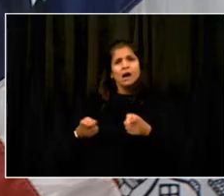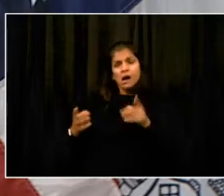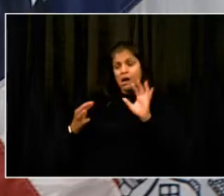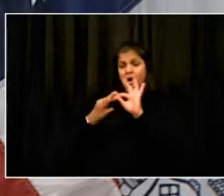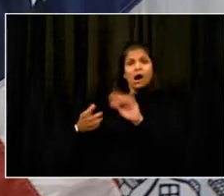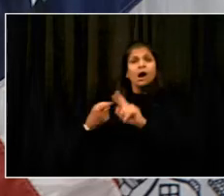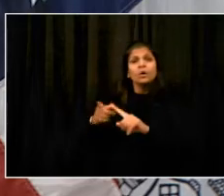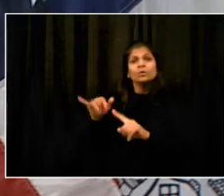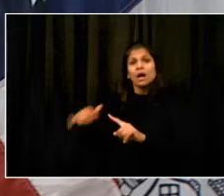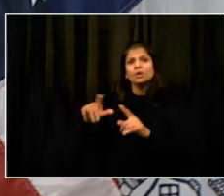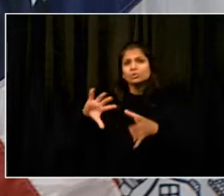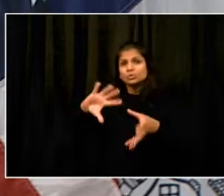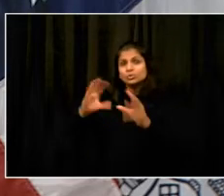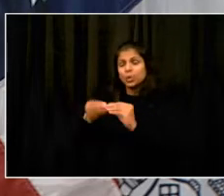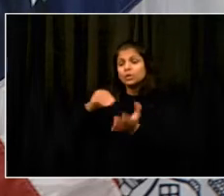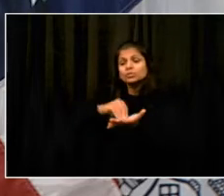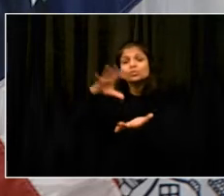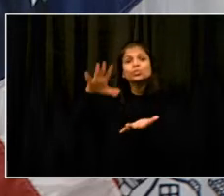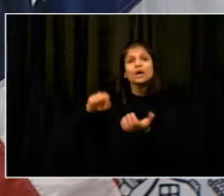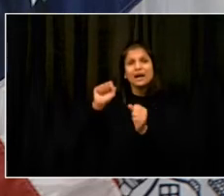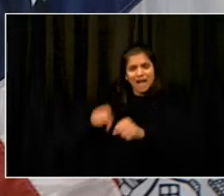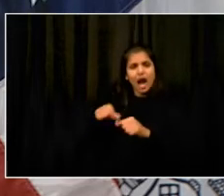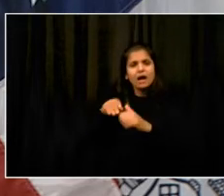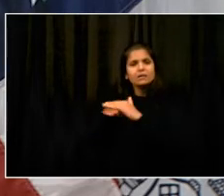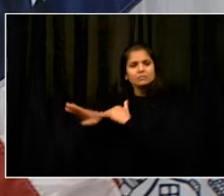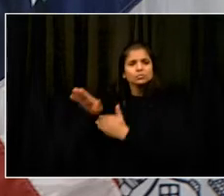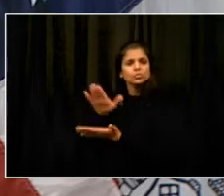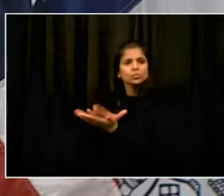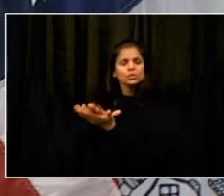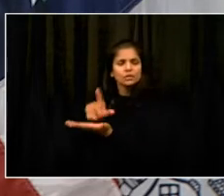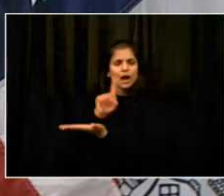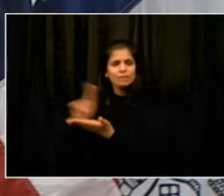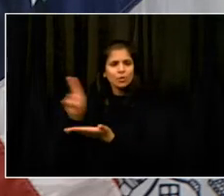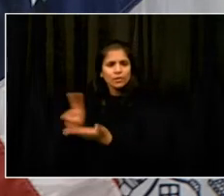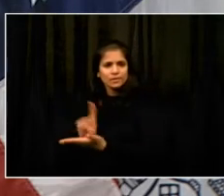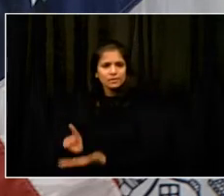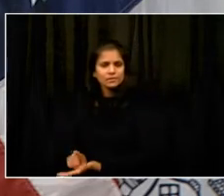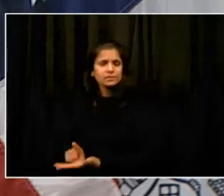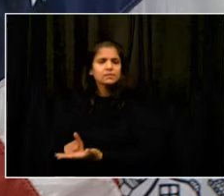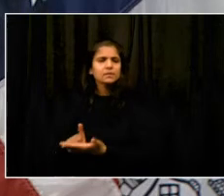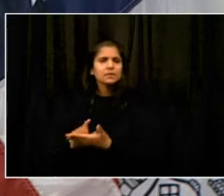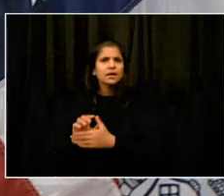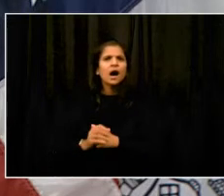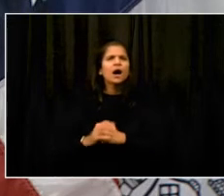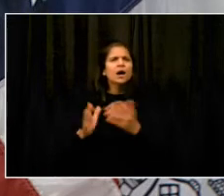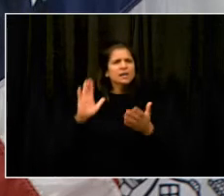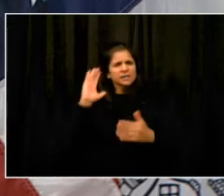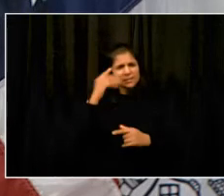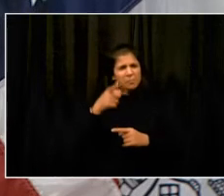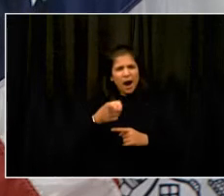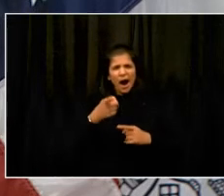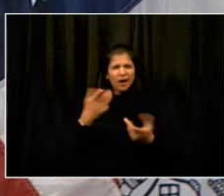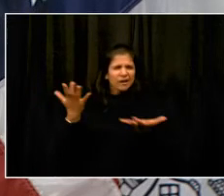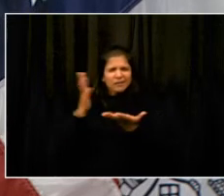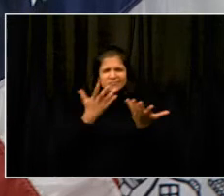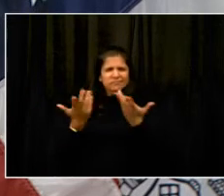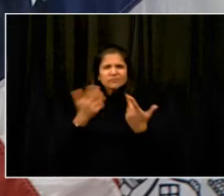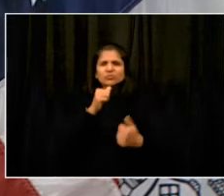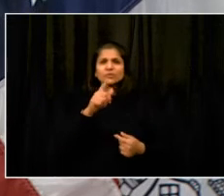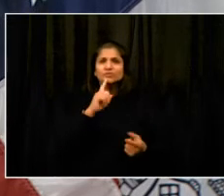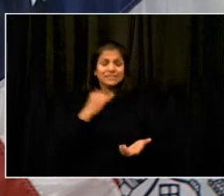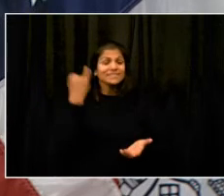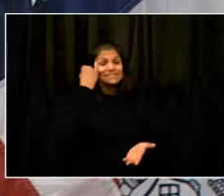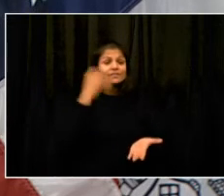It would seem to me that if kids don't show up, that should have no relation with the fact that a school should be able